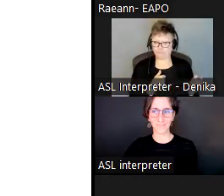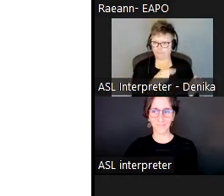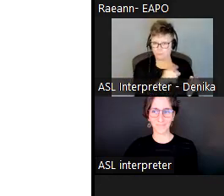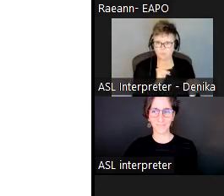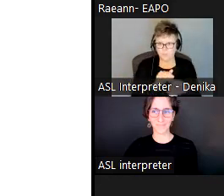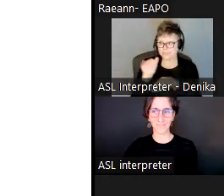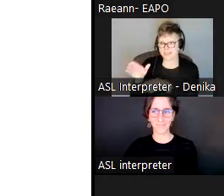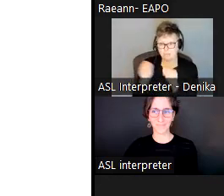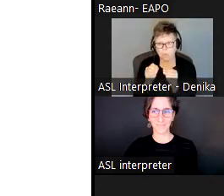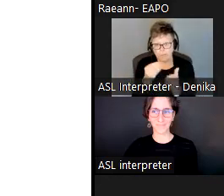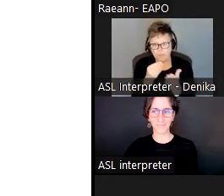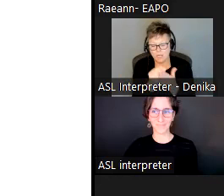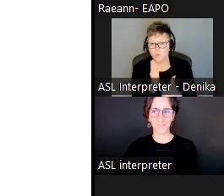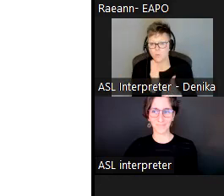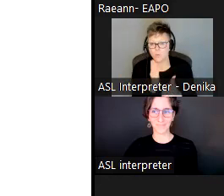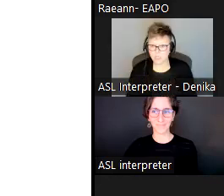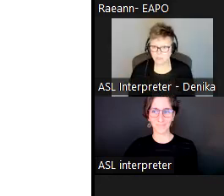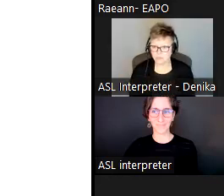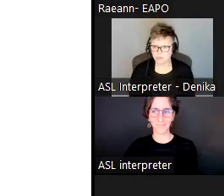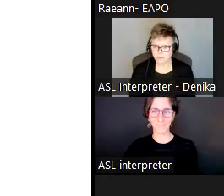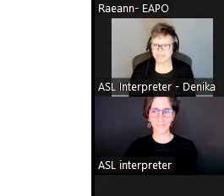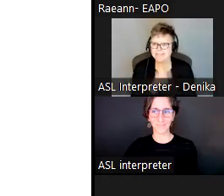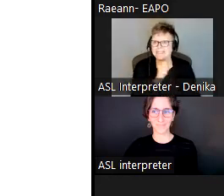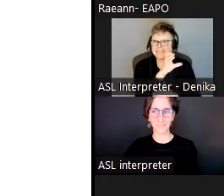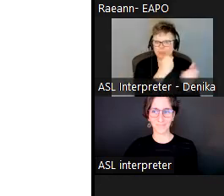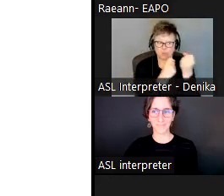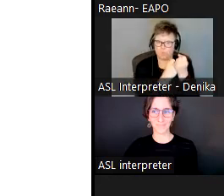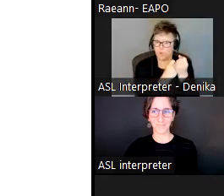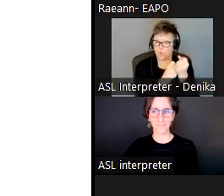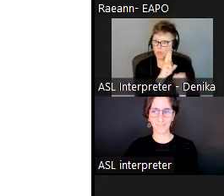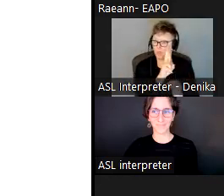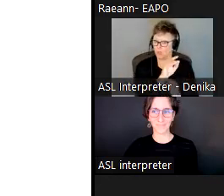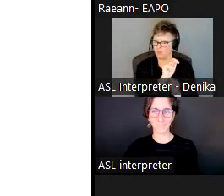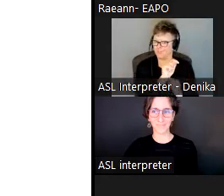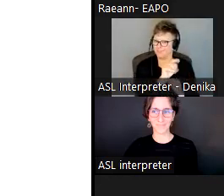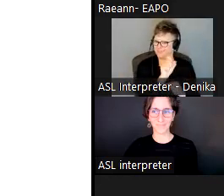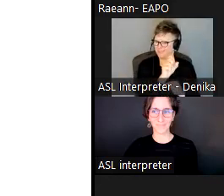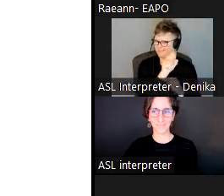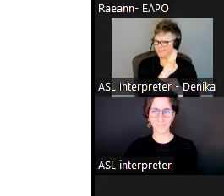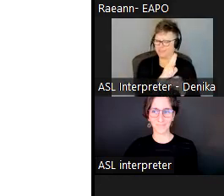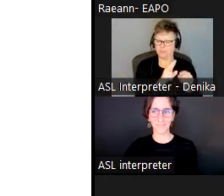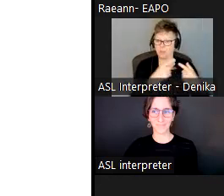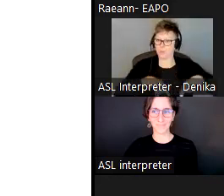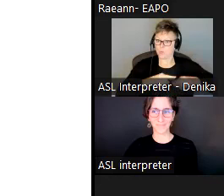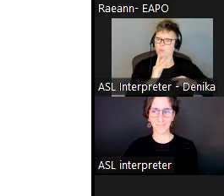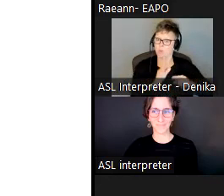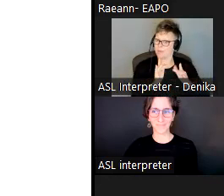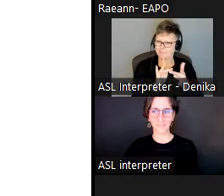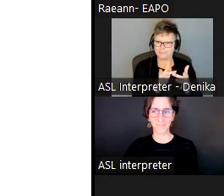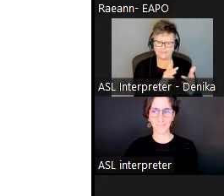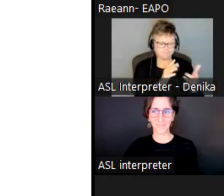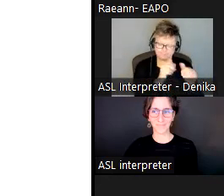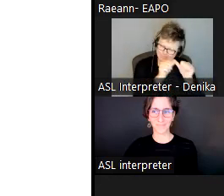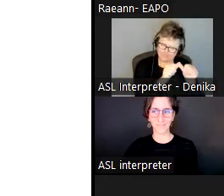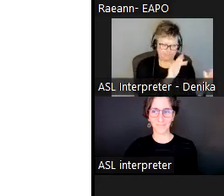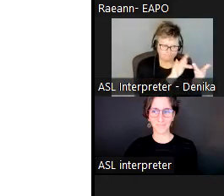money. So again, the senior support unit, we will keep making contact with this person to make sure that she does not